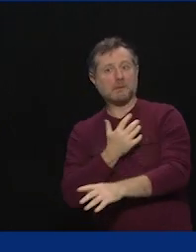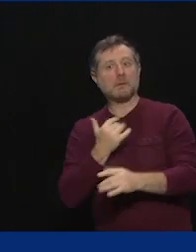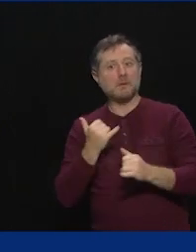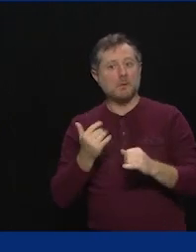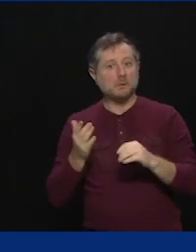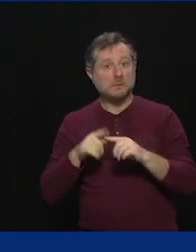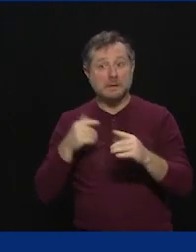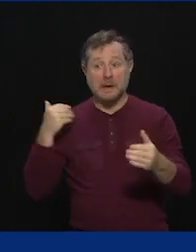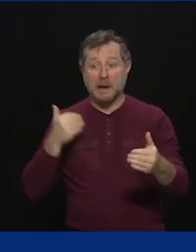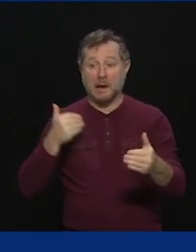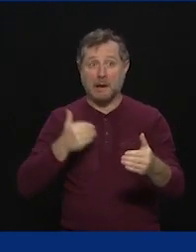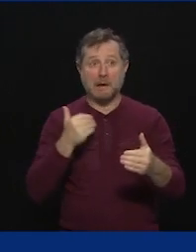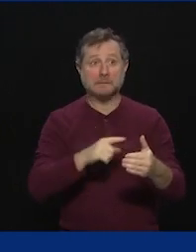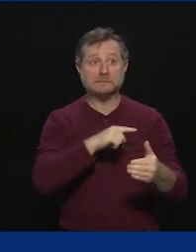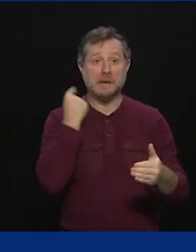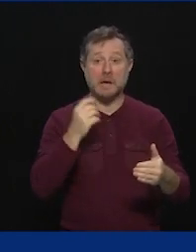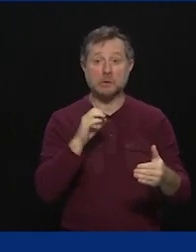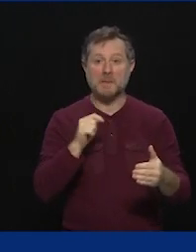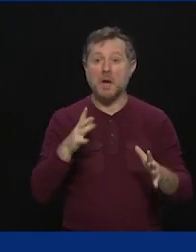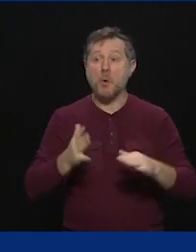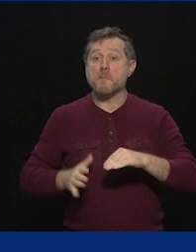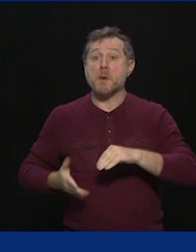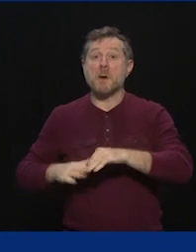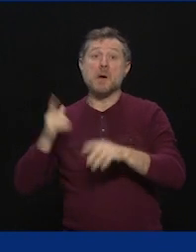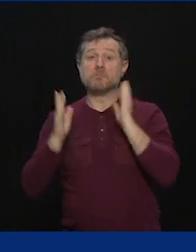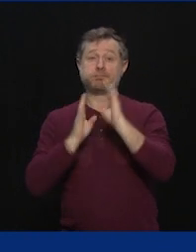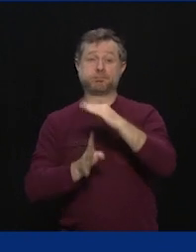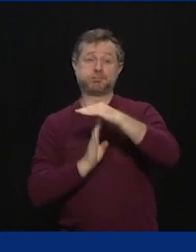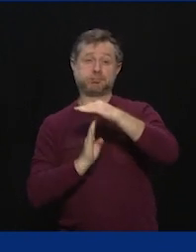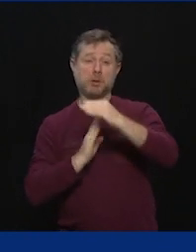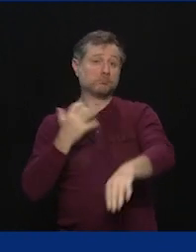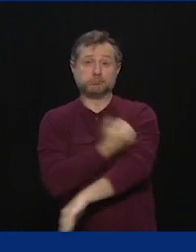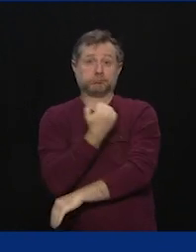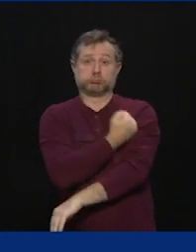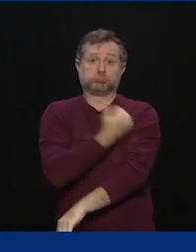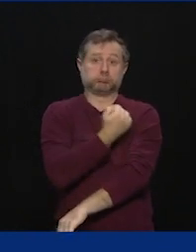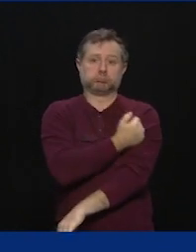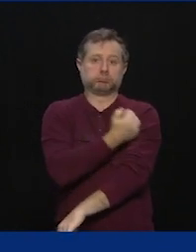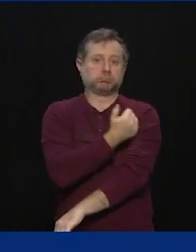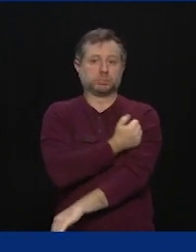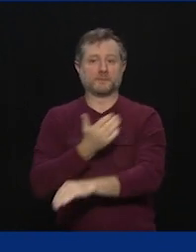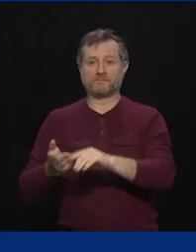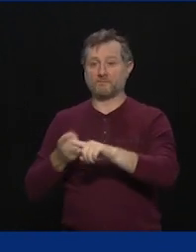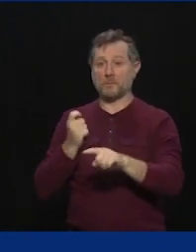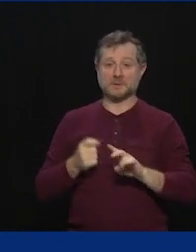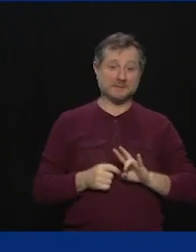place right now. This is up from 77% when I took office August